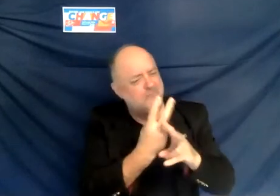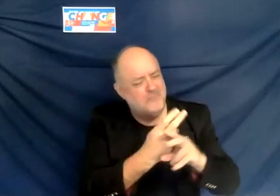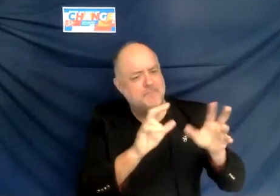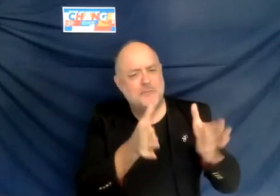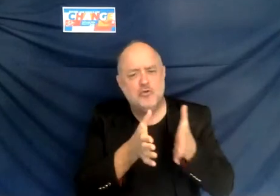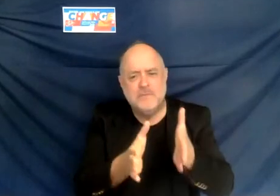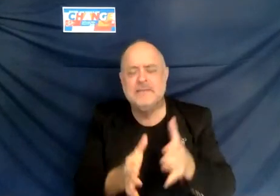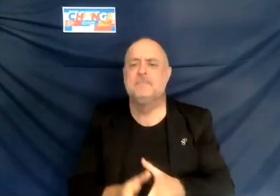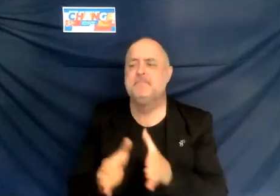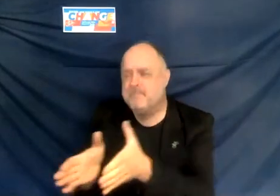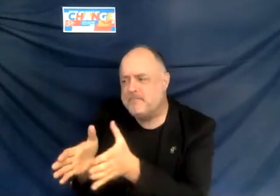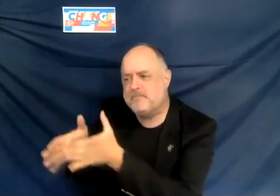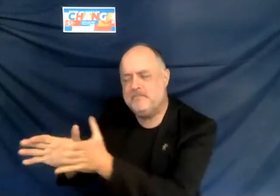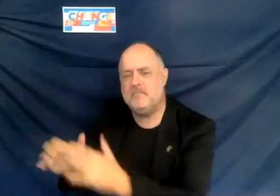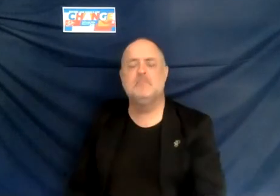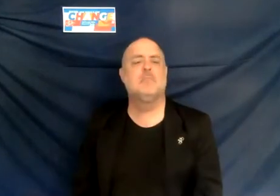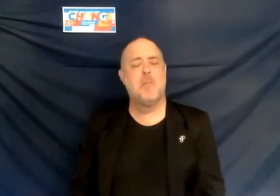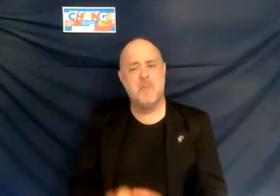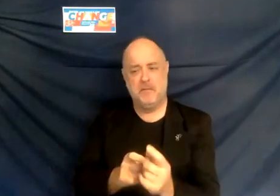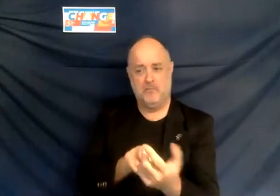is the biodirectional